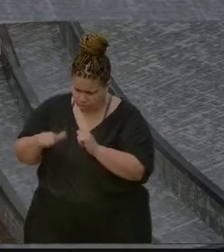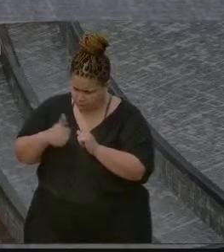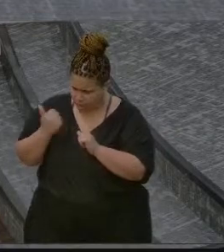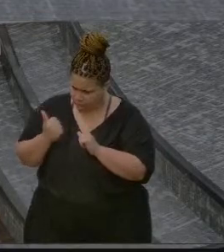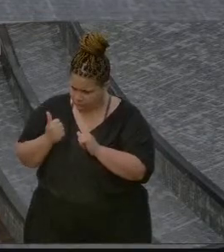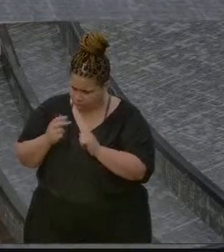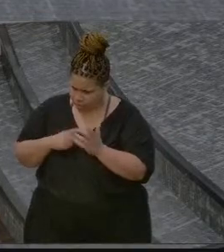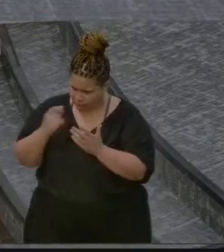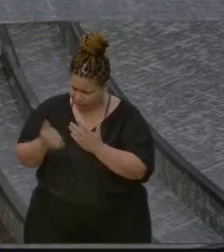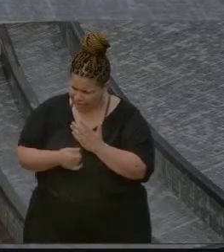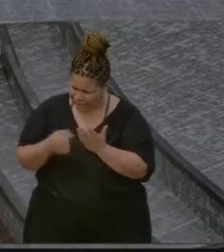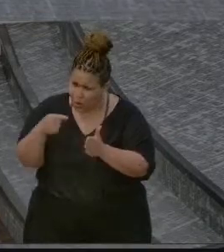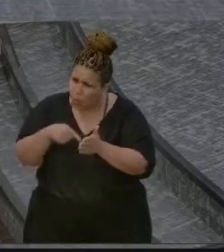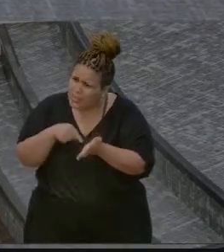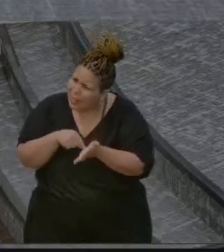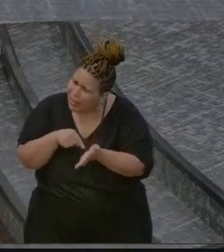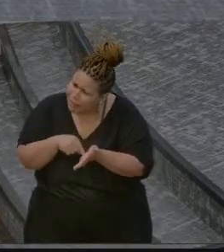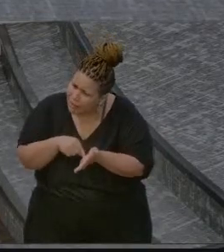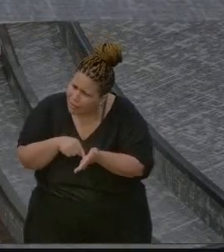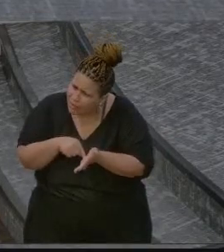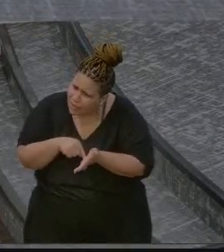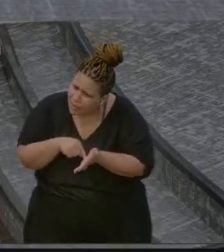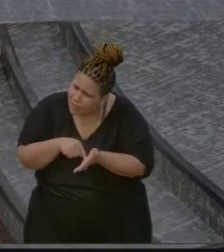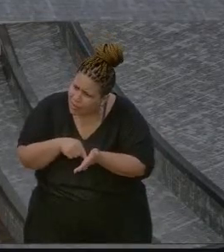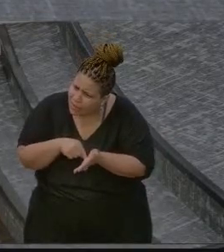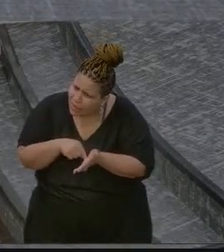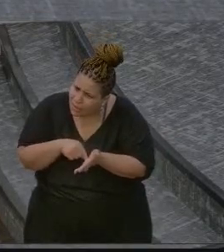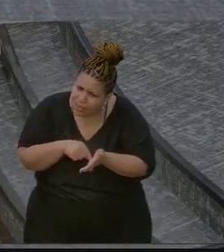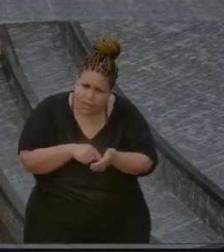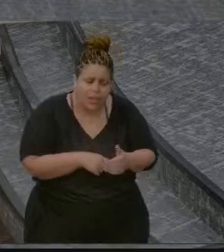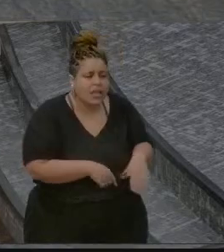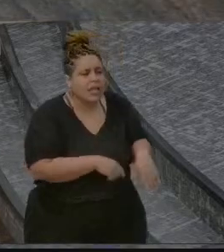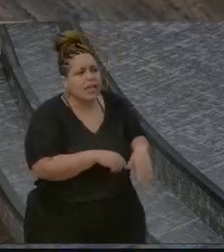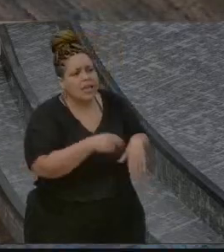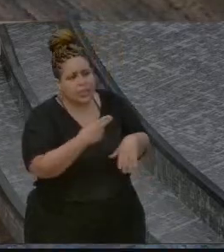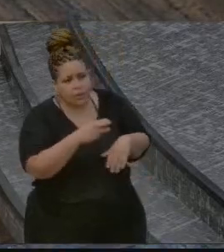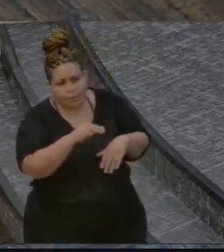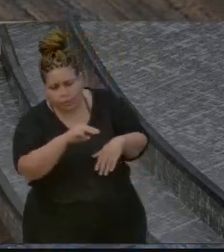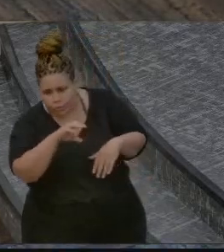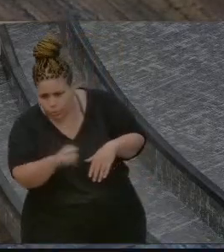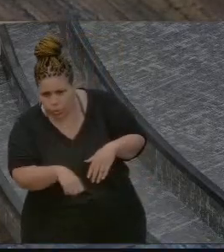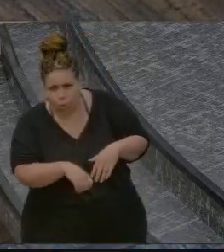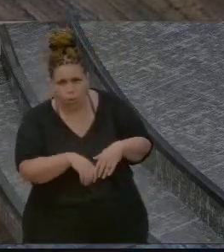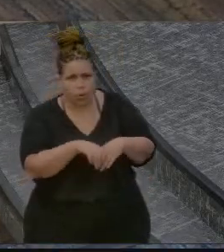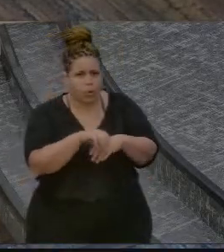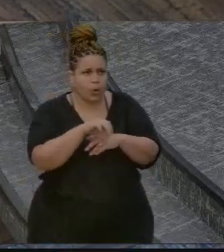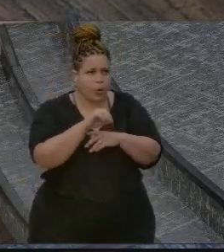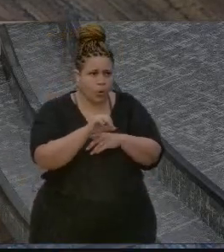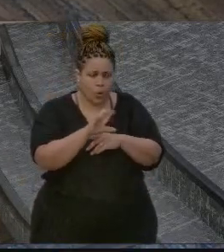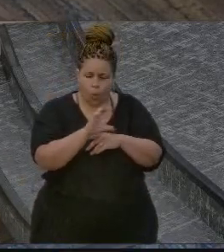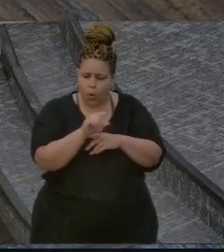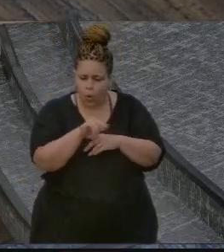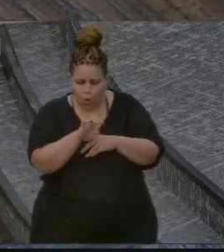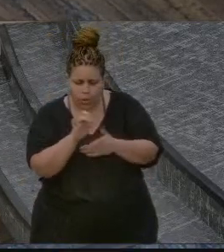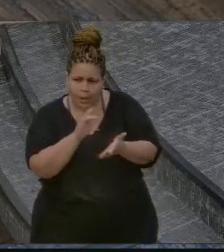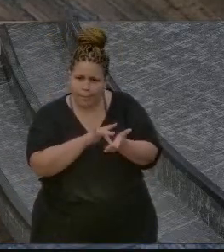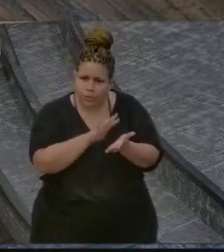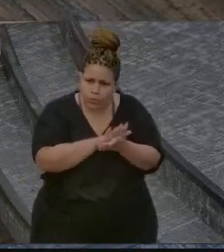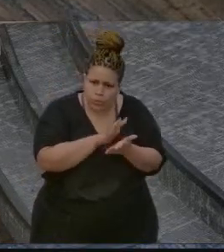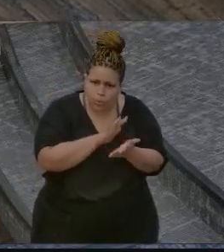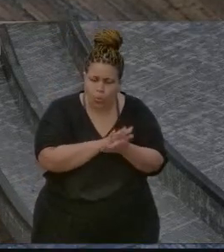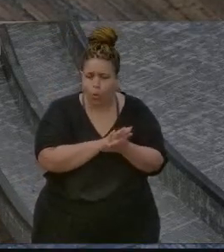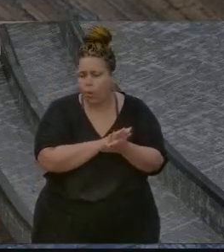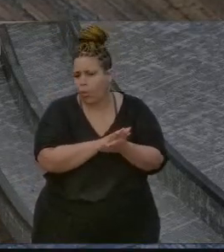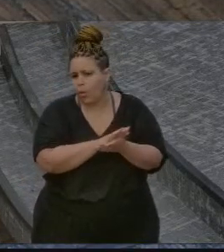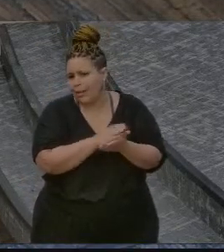what's that? That's the one, we already did those, Hillsman, BHL Coil. We got money, reimbursement money from this application